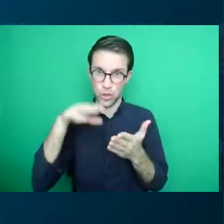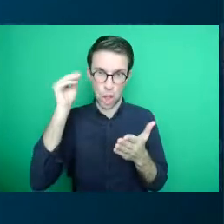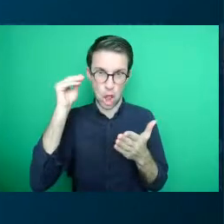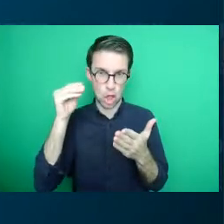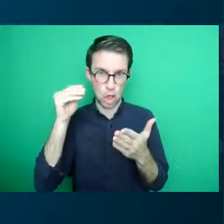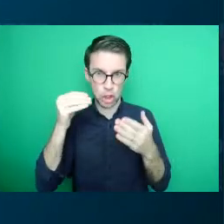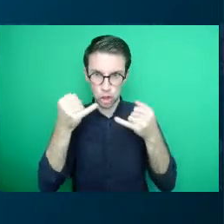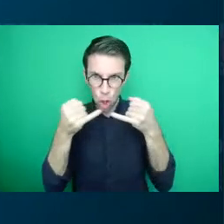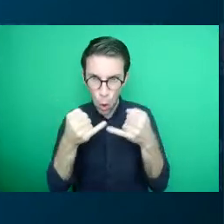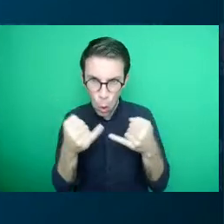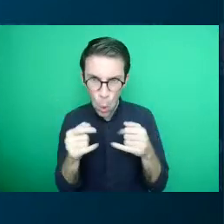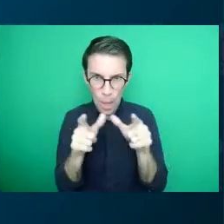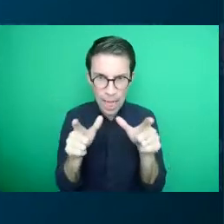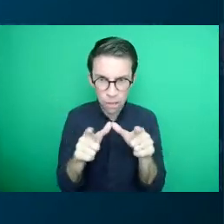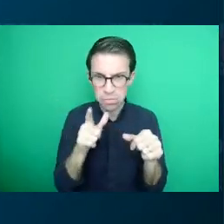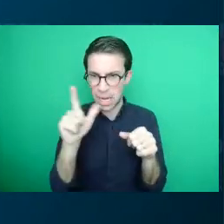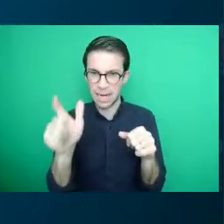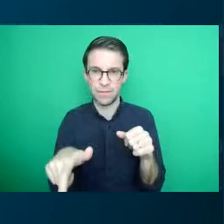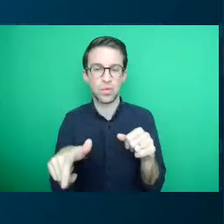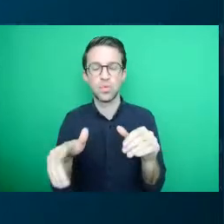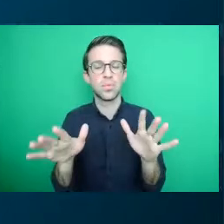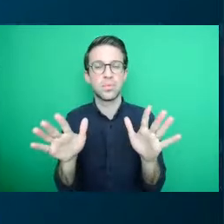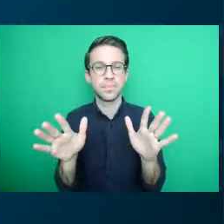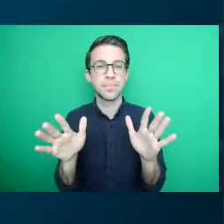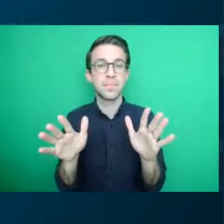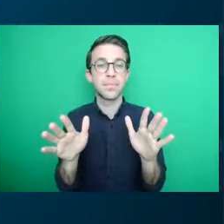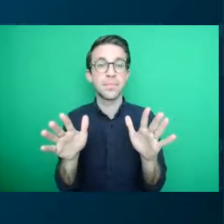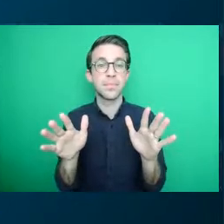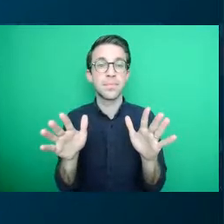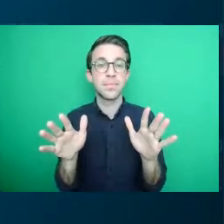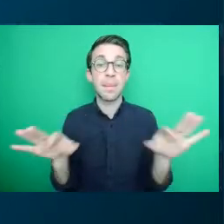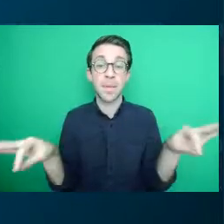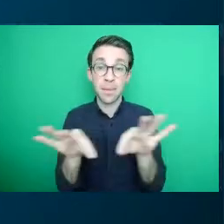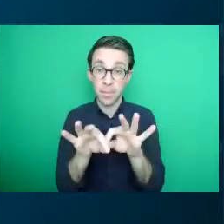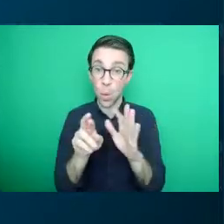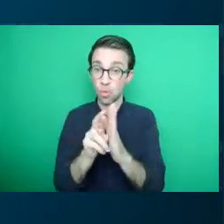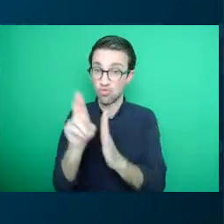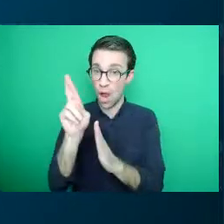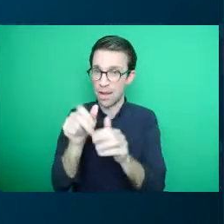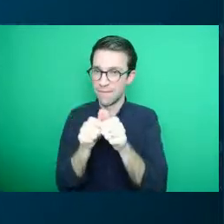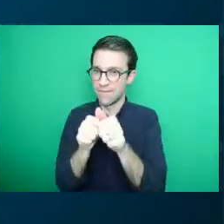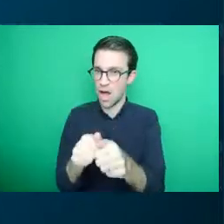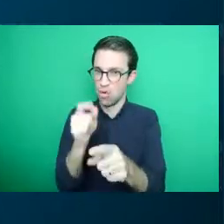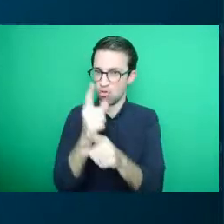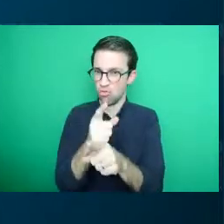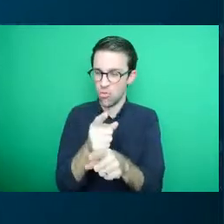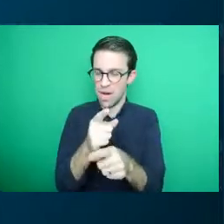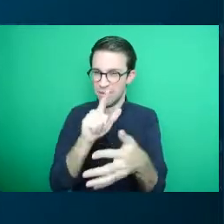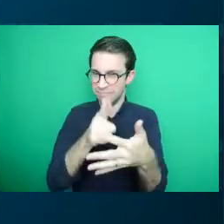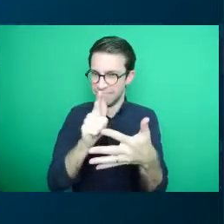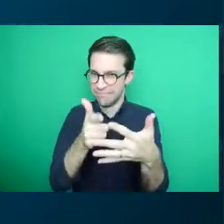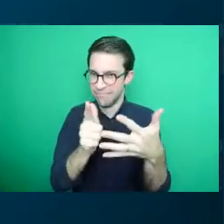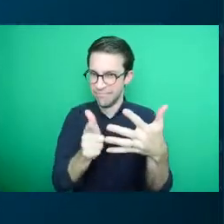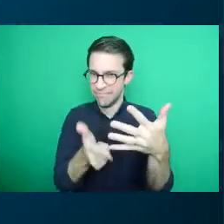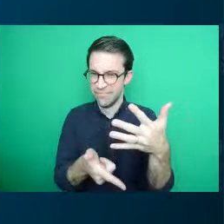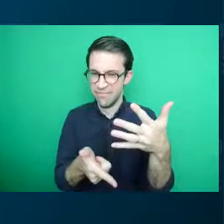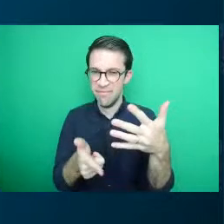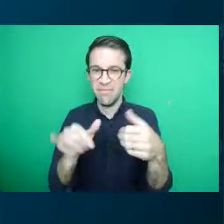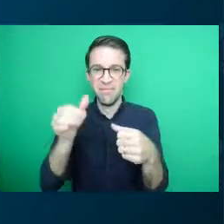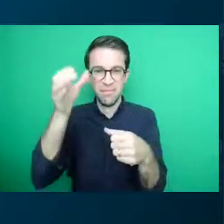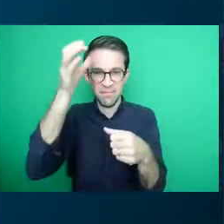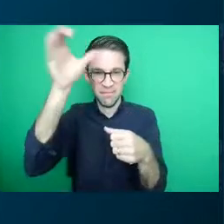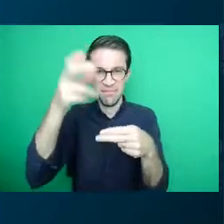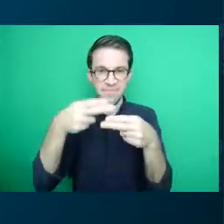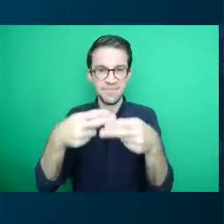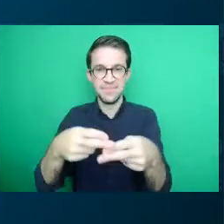this, but we have to make sure that the rocket's going to do all the things in the correct order. And the concept we use to do that is called